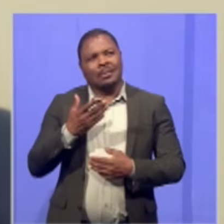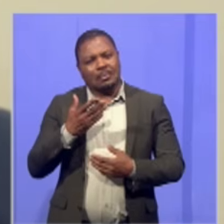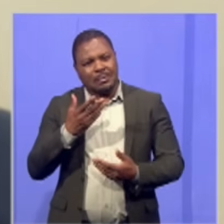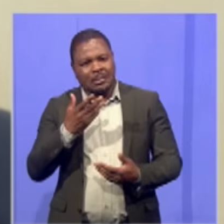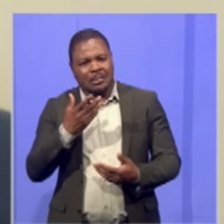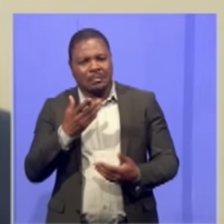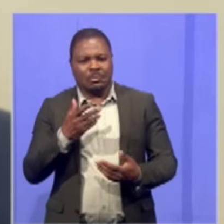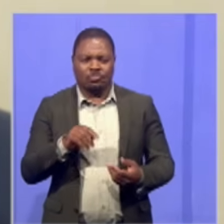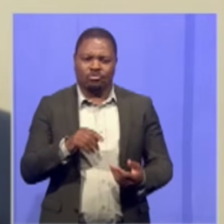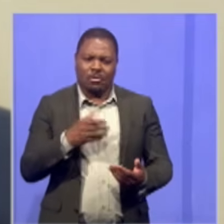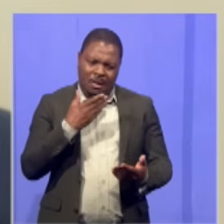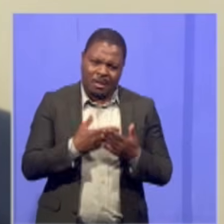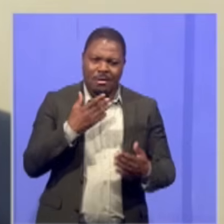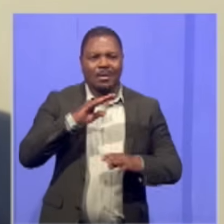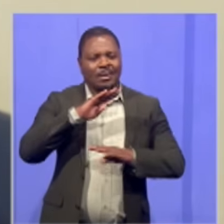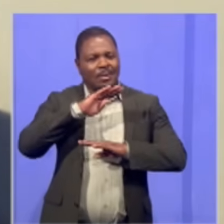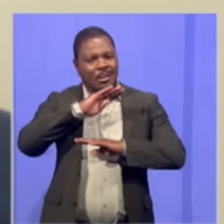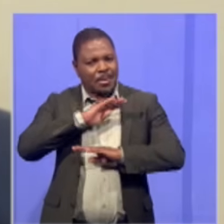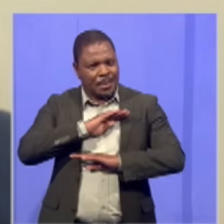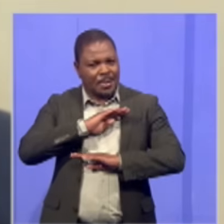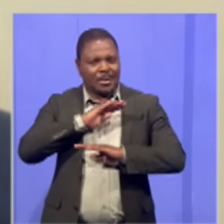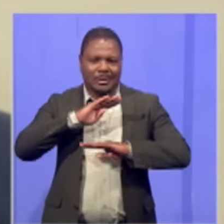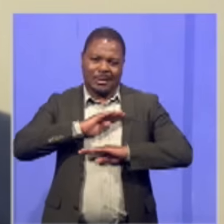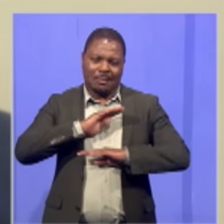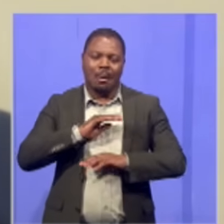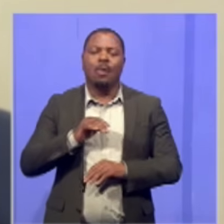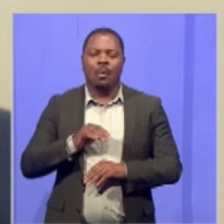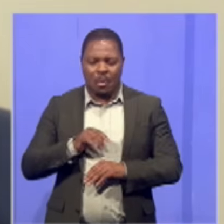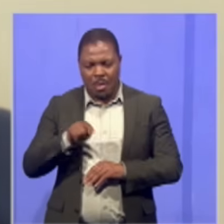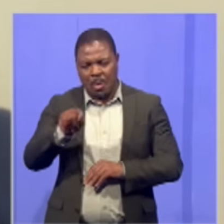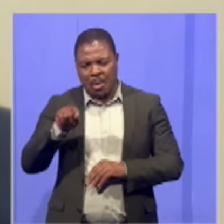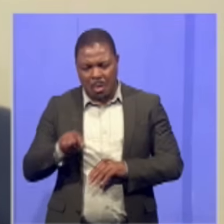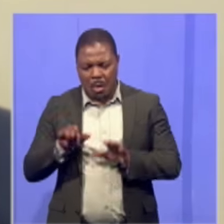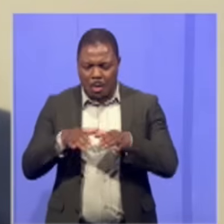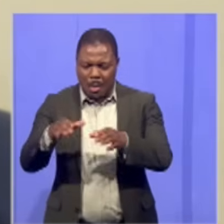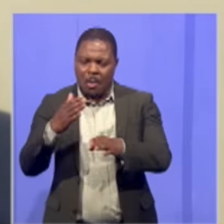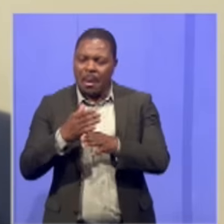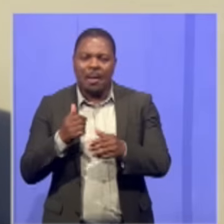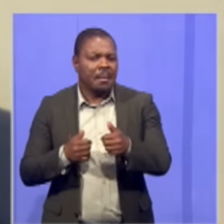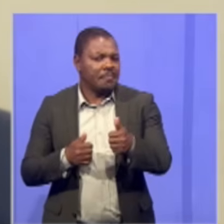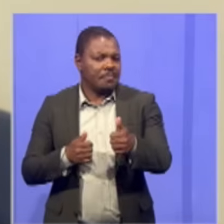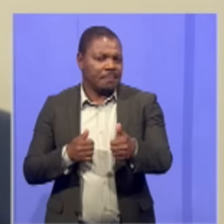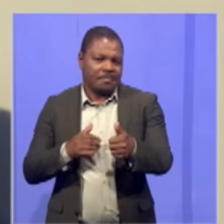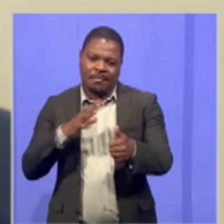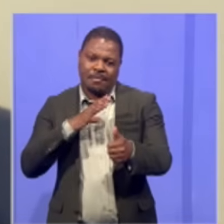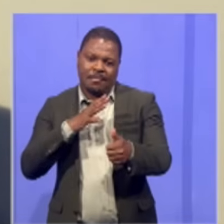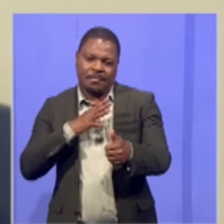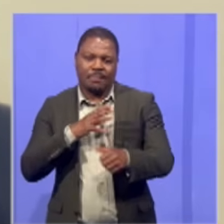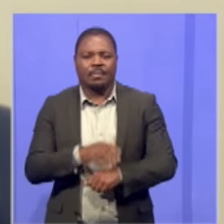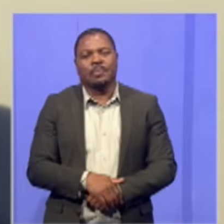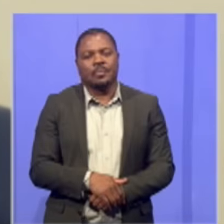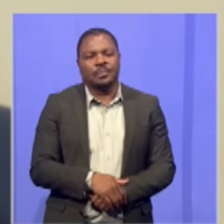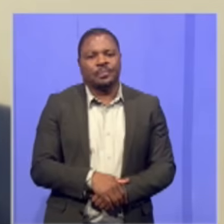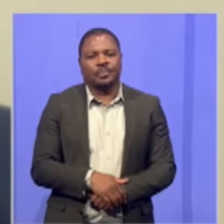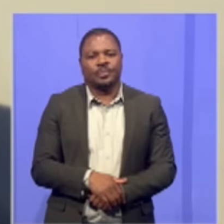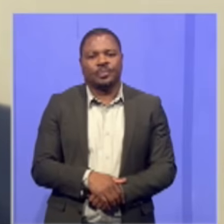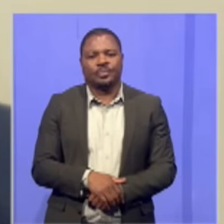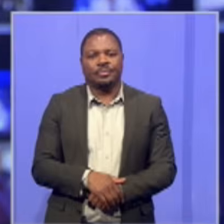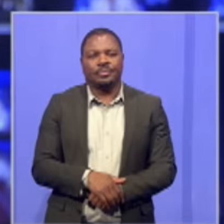yona ho kgotsofala hore committee kapa commission tsa mofuta o jwalo ke commission tse leng hore di a